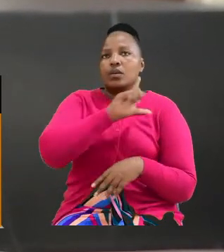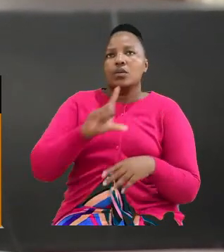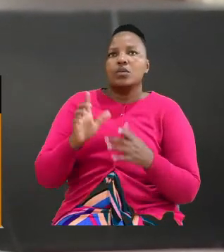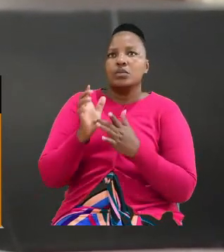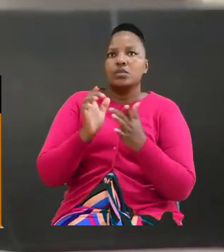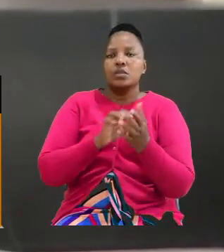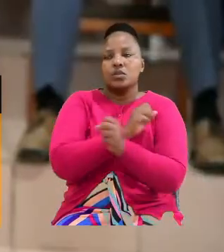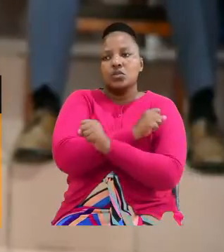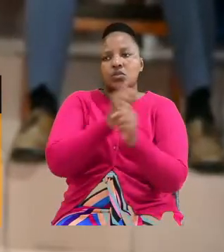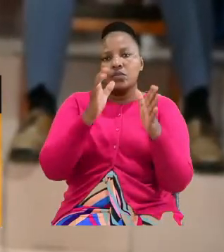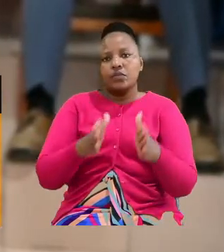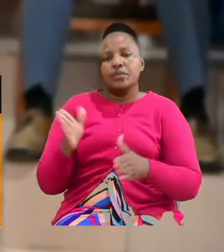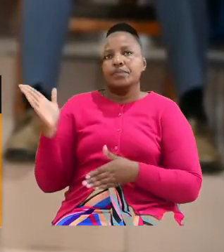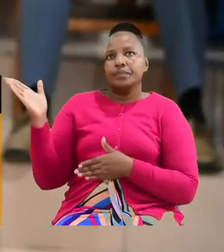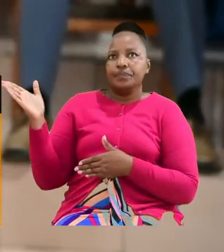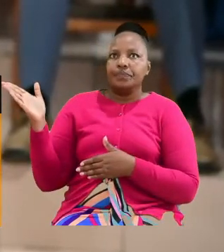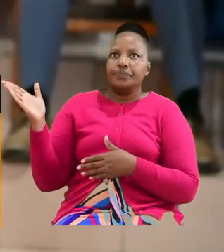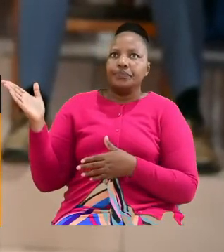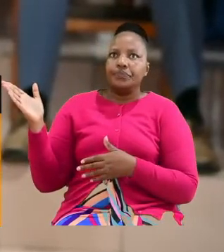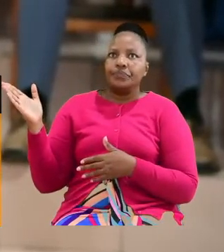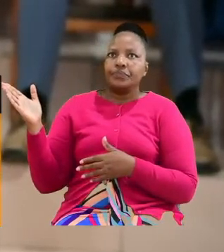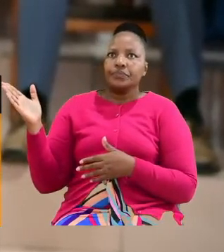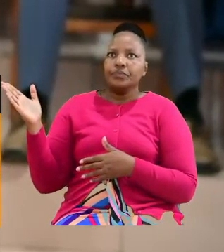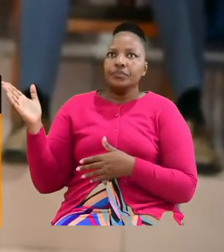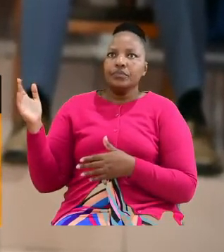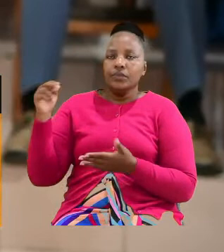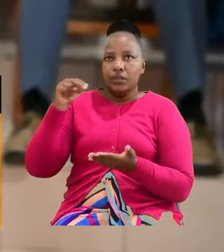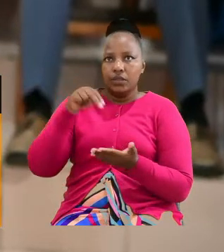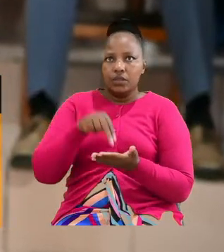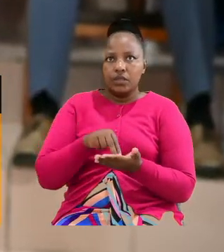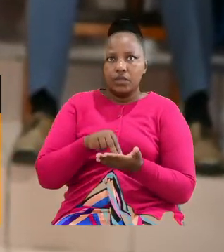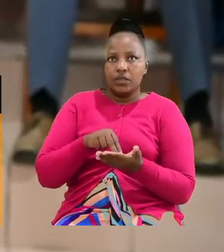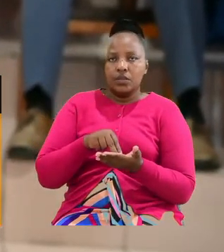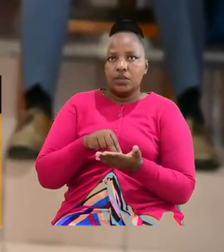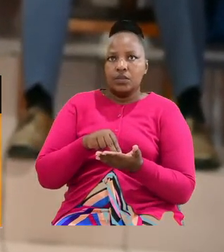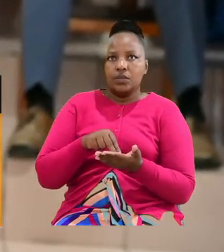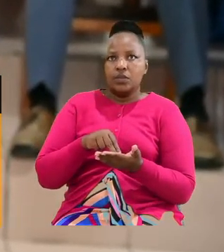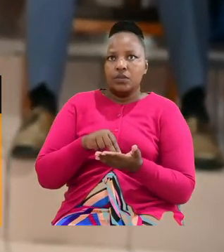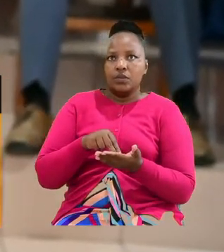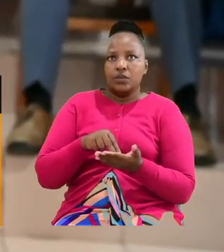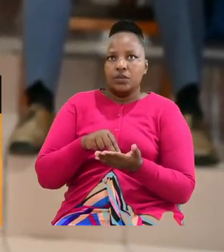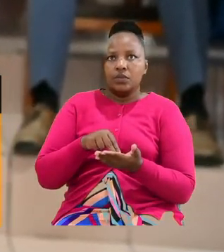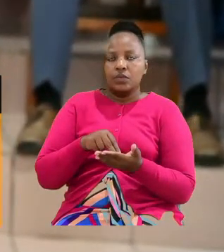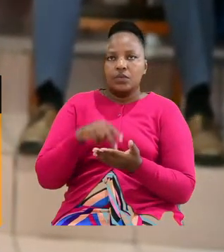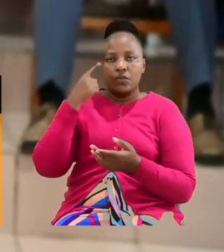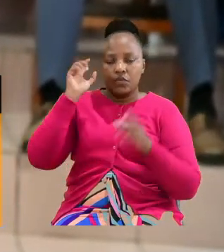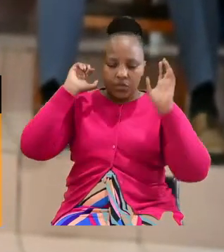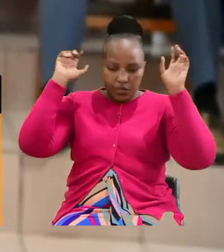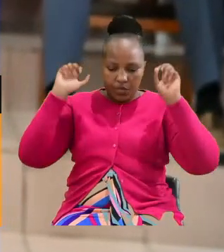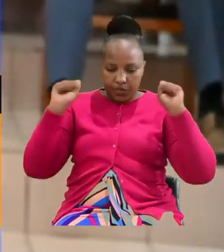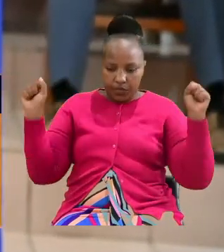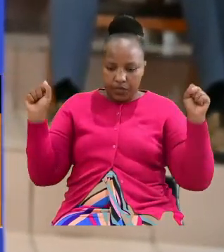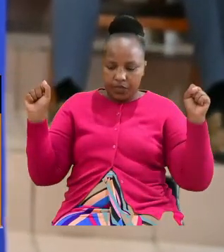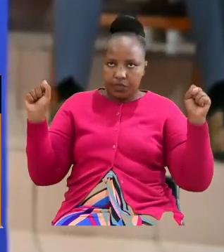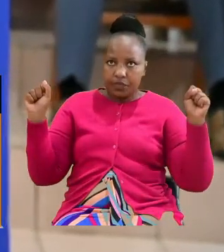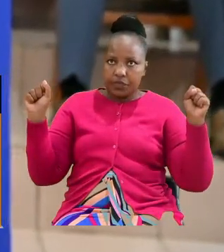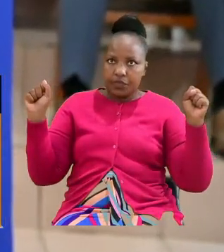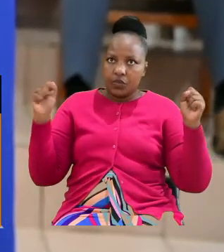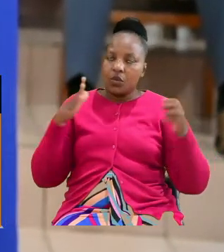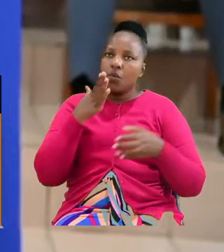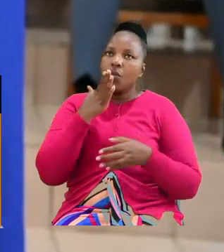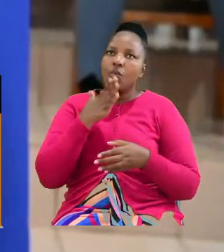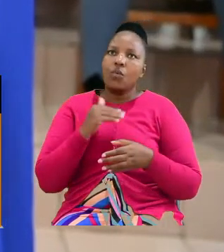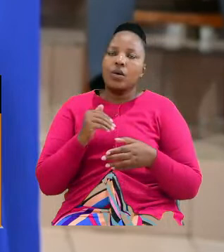Christ is my Savior. And I'm standing here on behalf of the Women's Guild. I would like